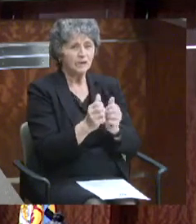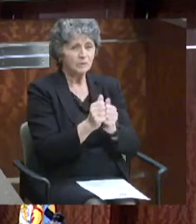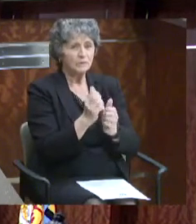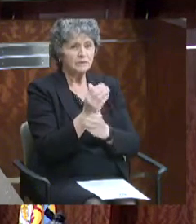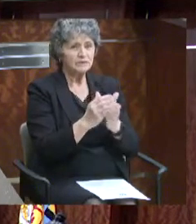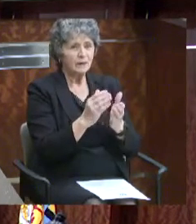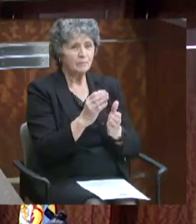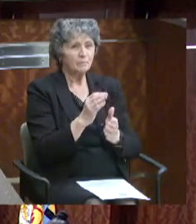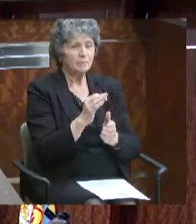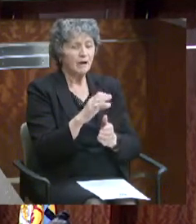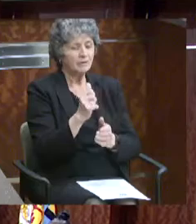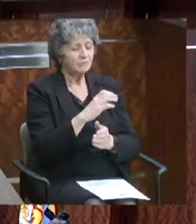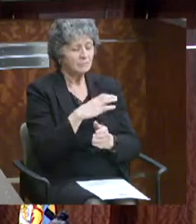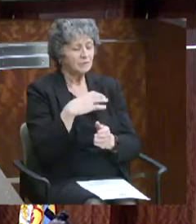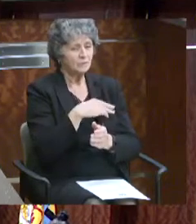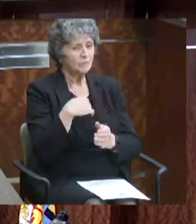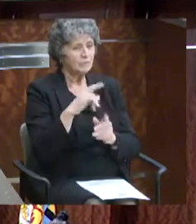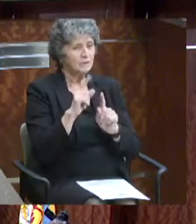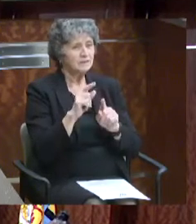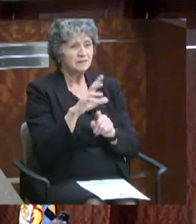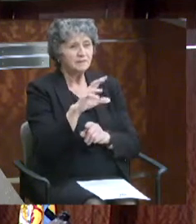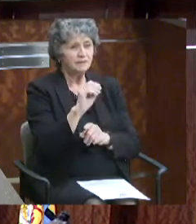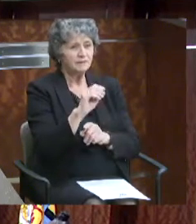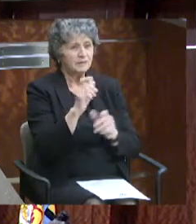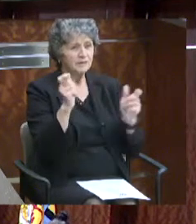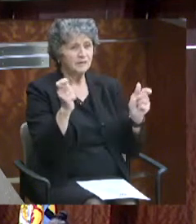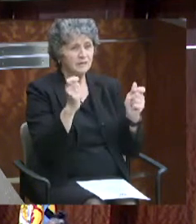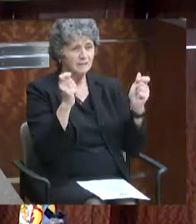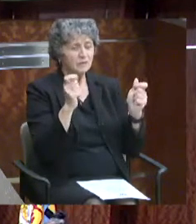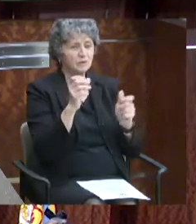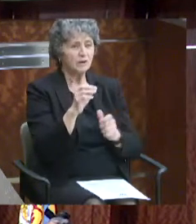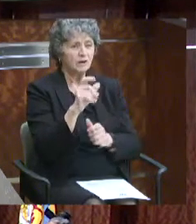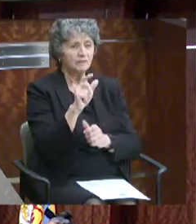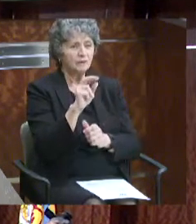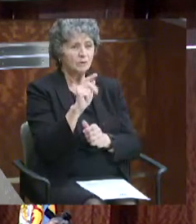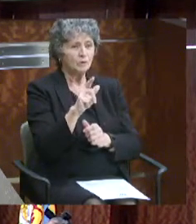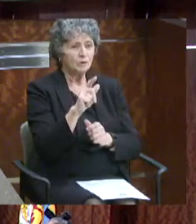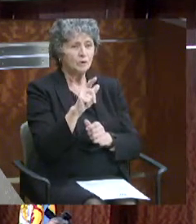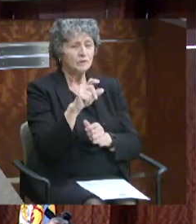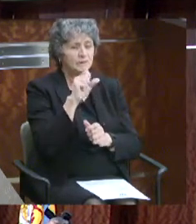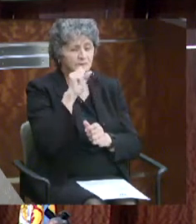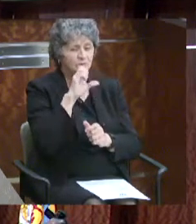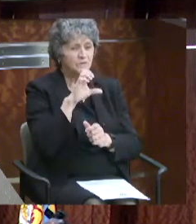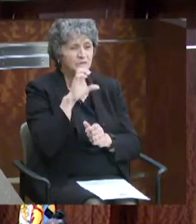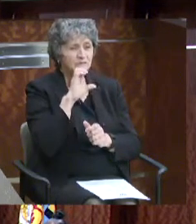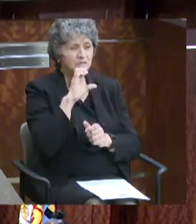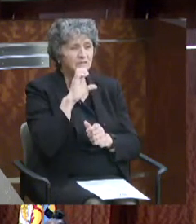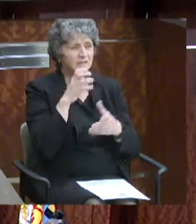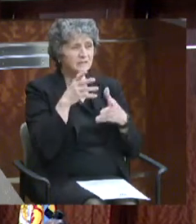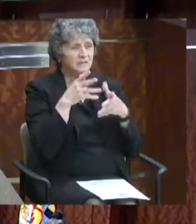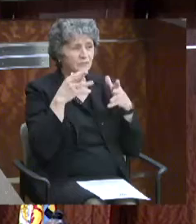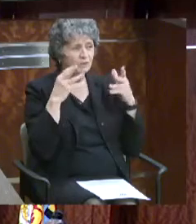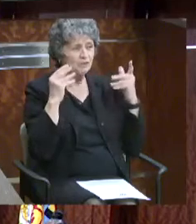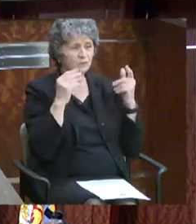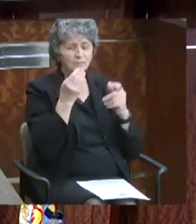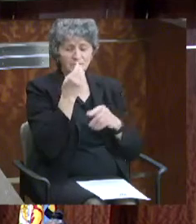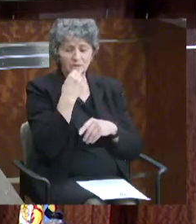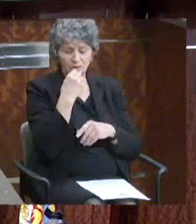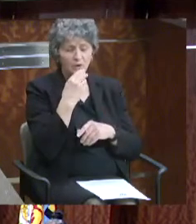colleagues, I attended the 50th anniversary Laurel Senior Friendship Club dinner. That was well attended and very